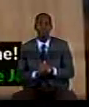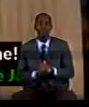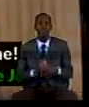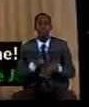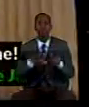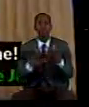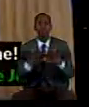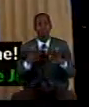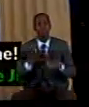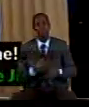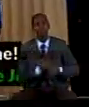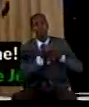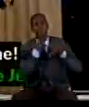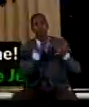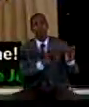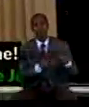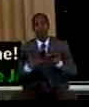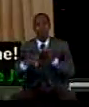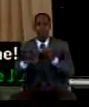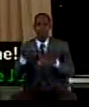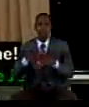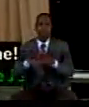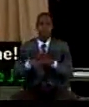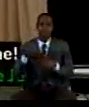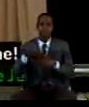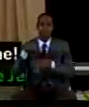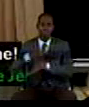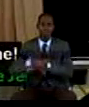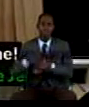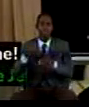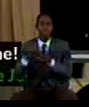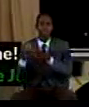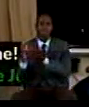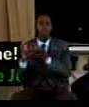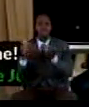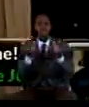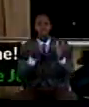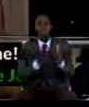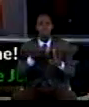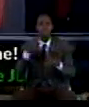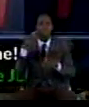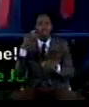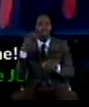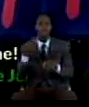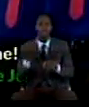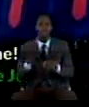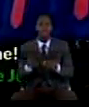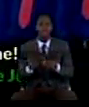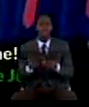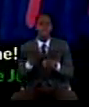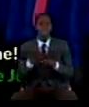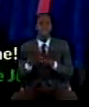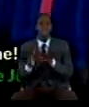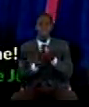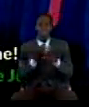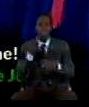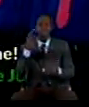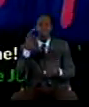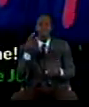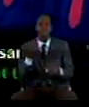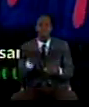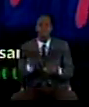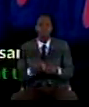All my masses are moving tonight in Jesus' name. In Jesus' name.